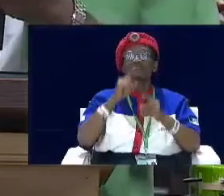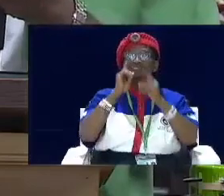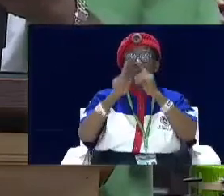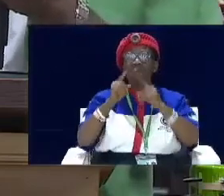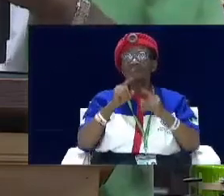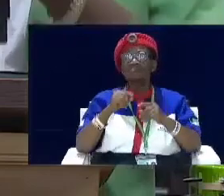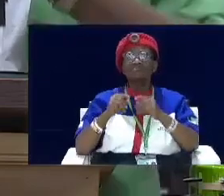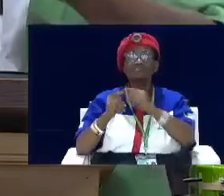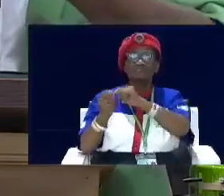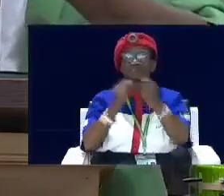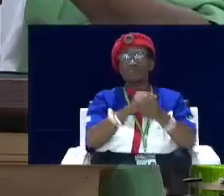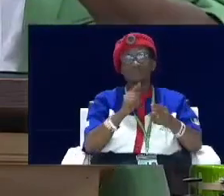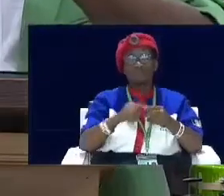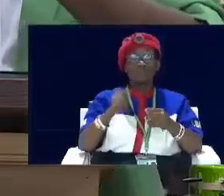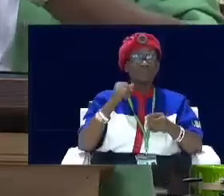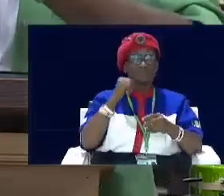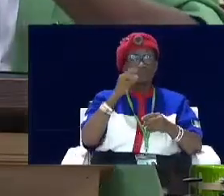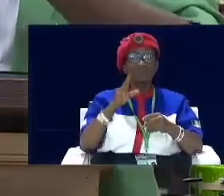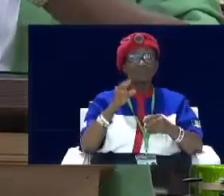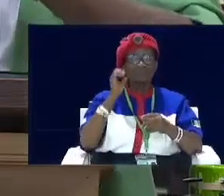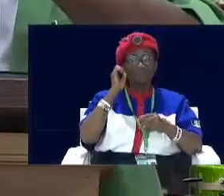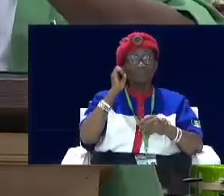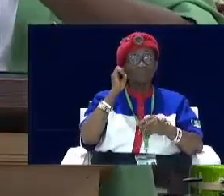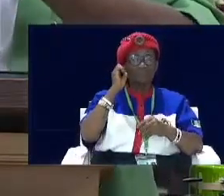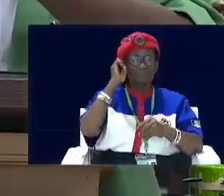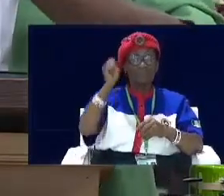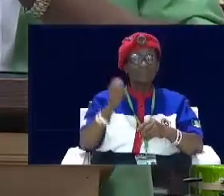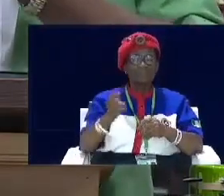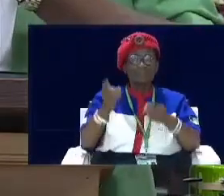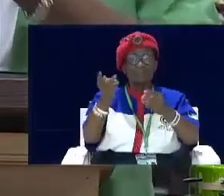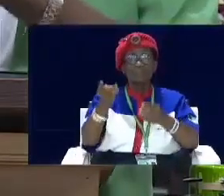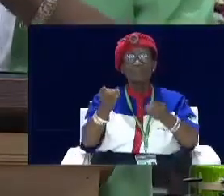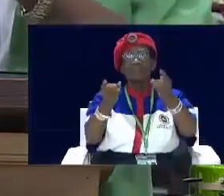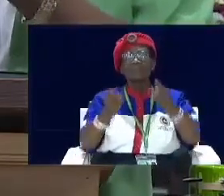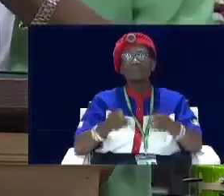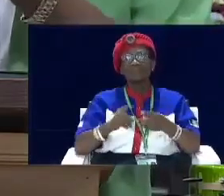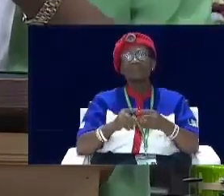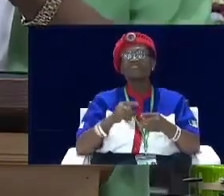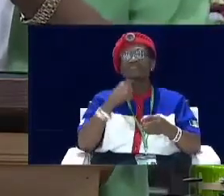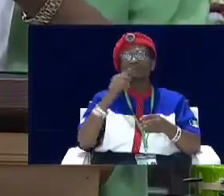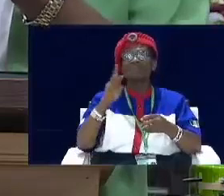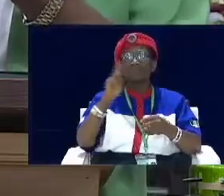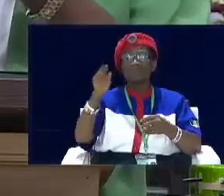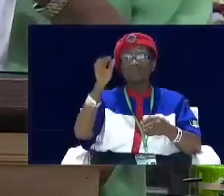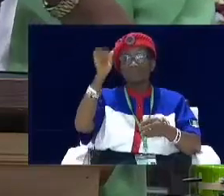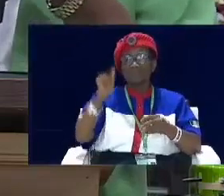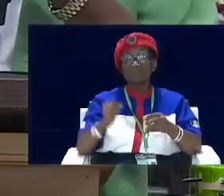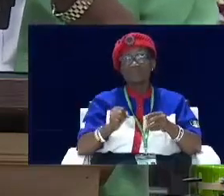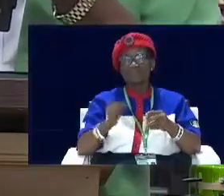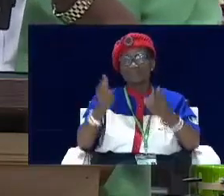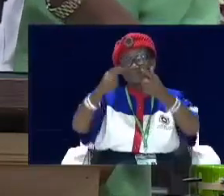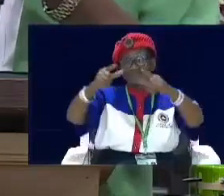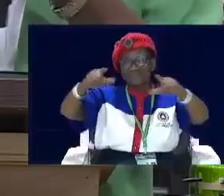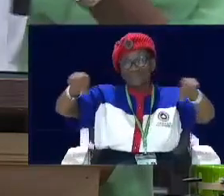si obirin yen. I wanted to tell her by signs. O first for what so fun pe mo gbe